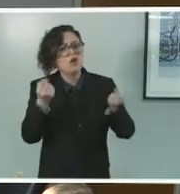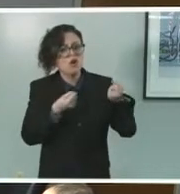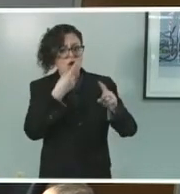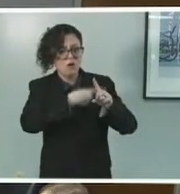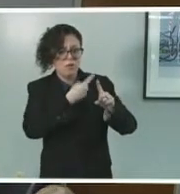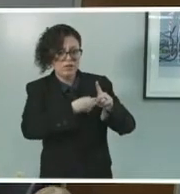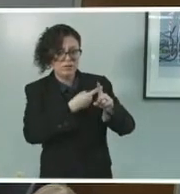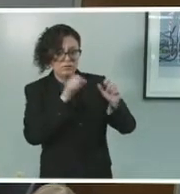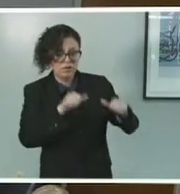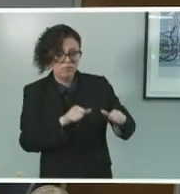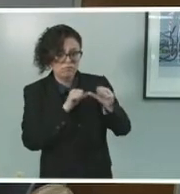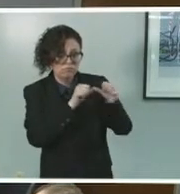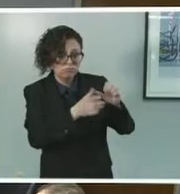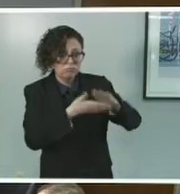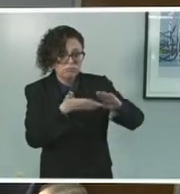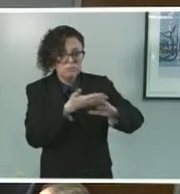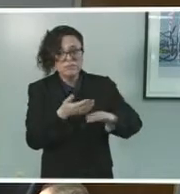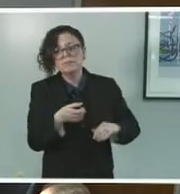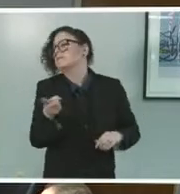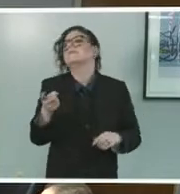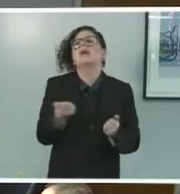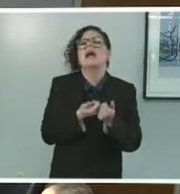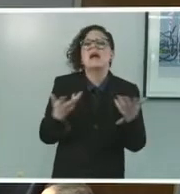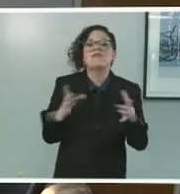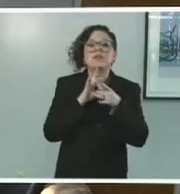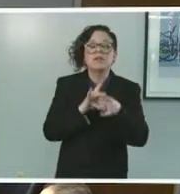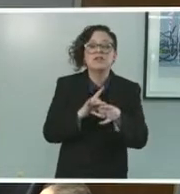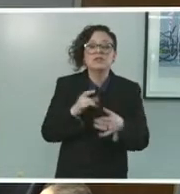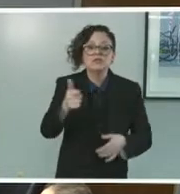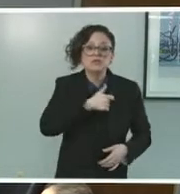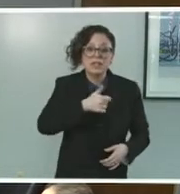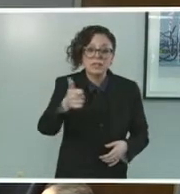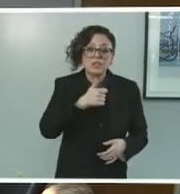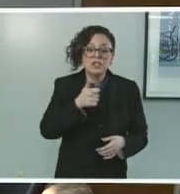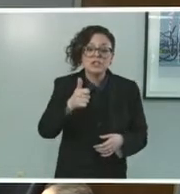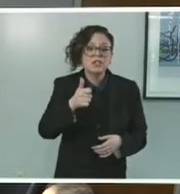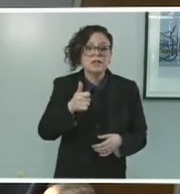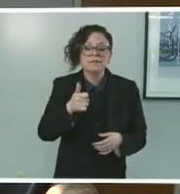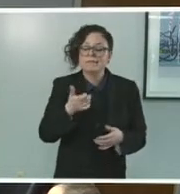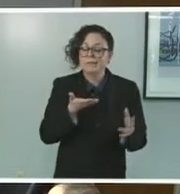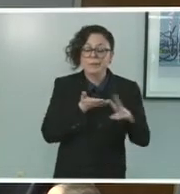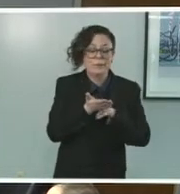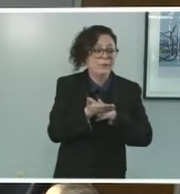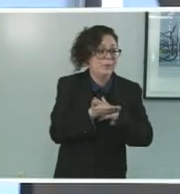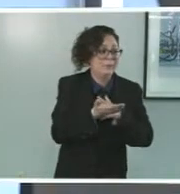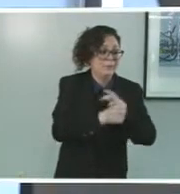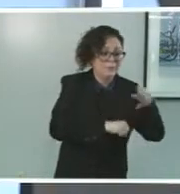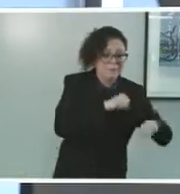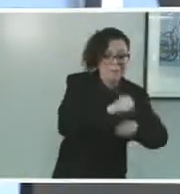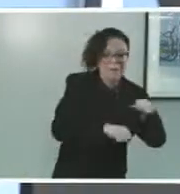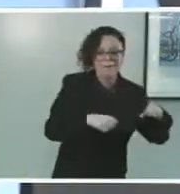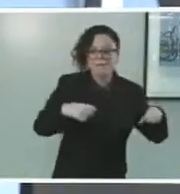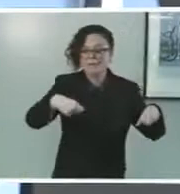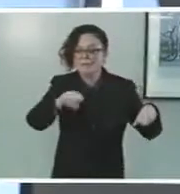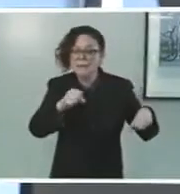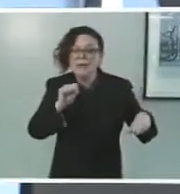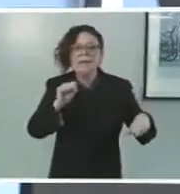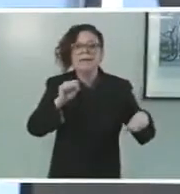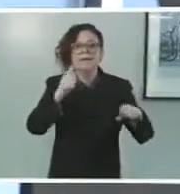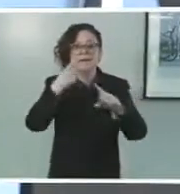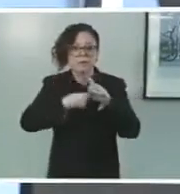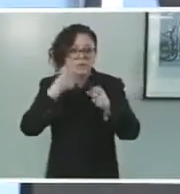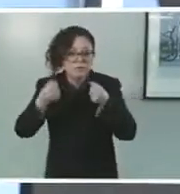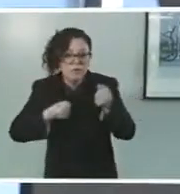Yes. Yes. Okay. Anything related to transportation and the movement of people, whether that's by bicycle, rental car, right